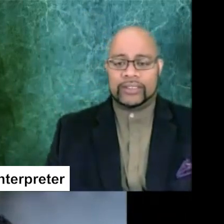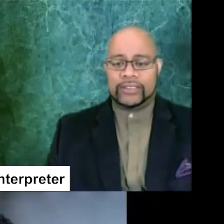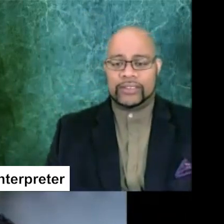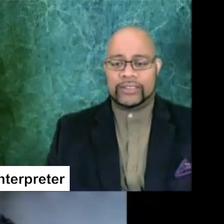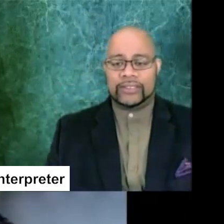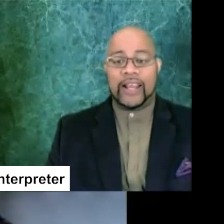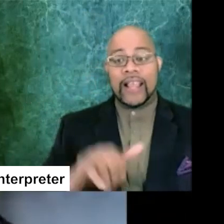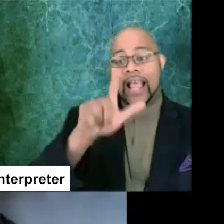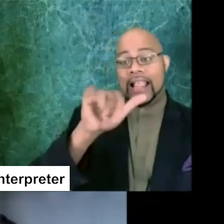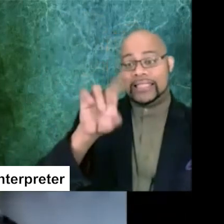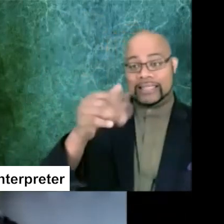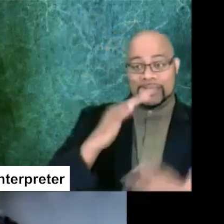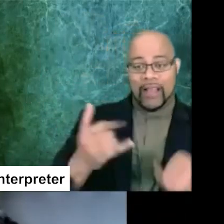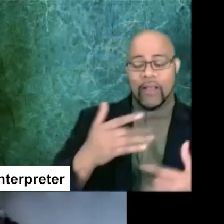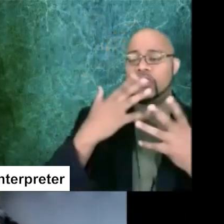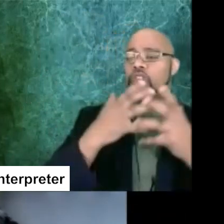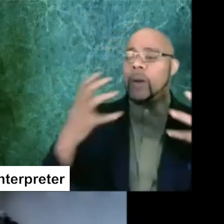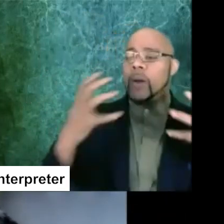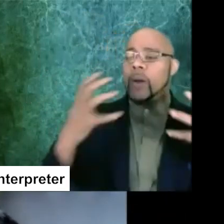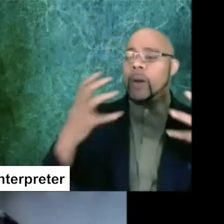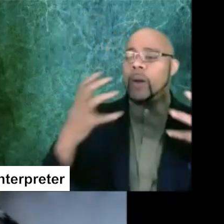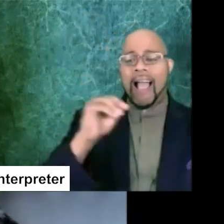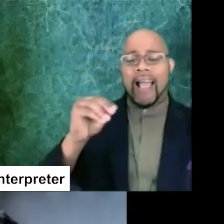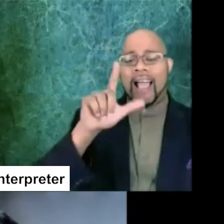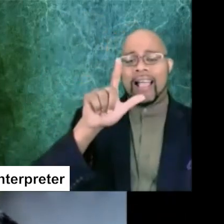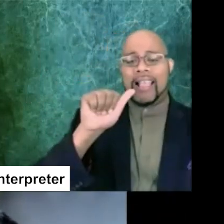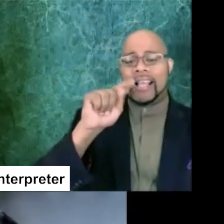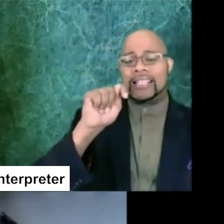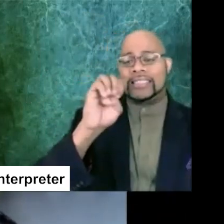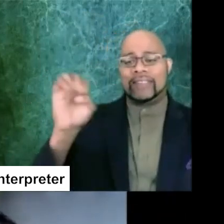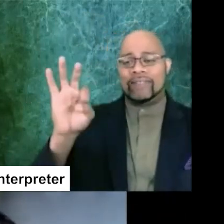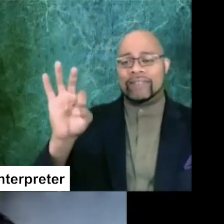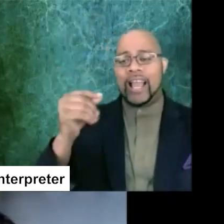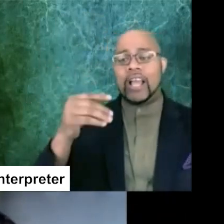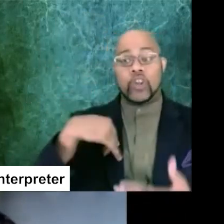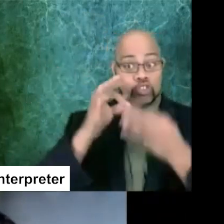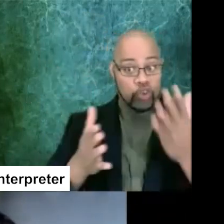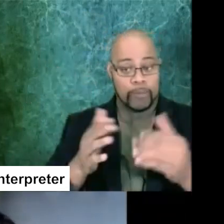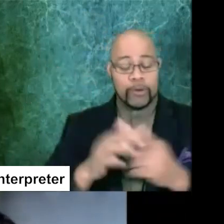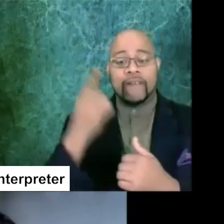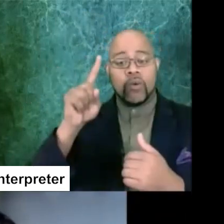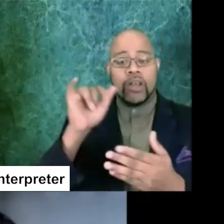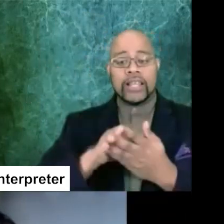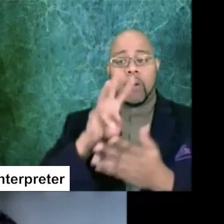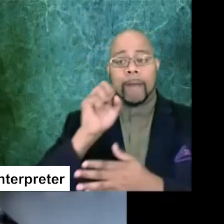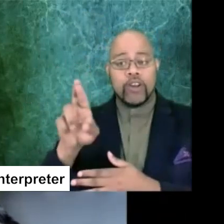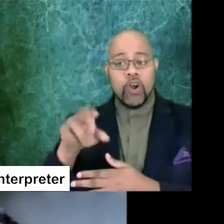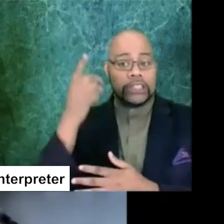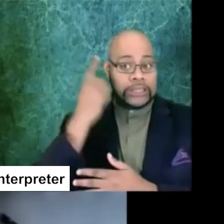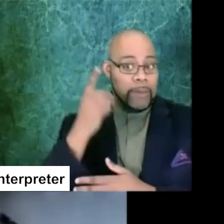This is Lydia. Thank you so much, Cal and Lateef, and to our interpreter for the webinar, Deb